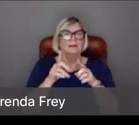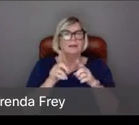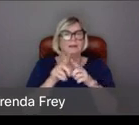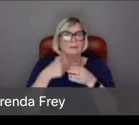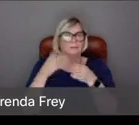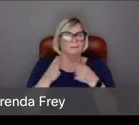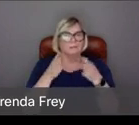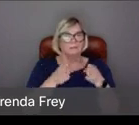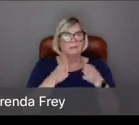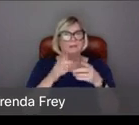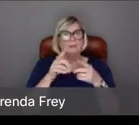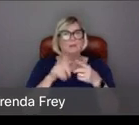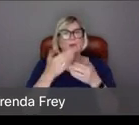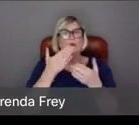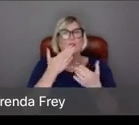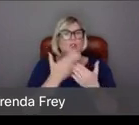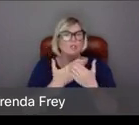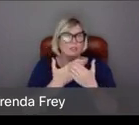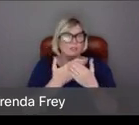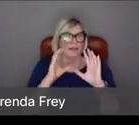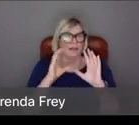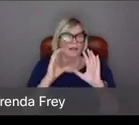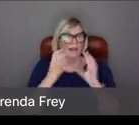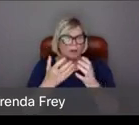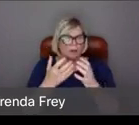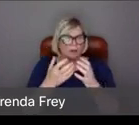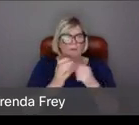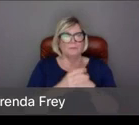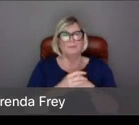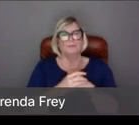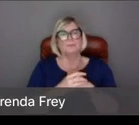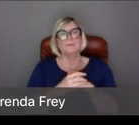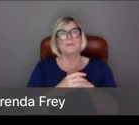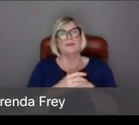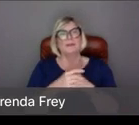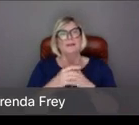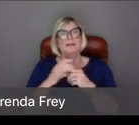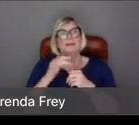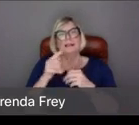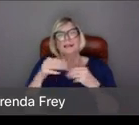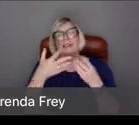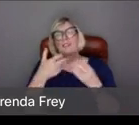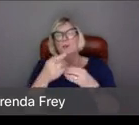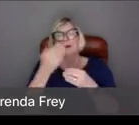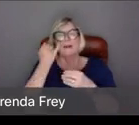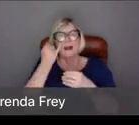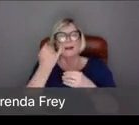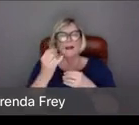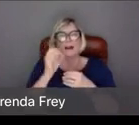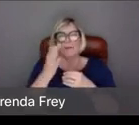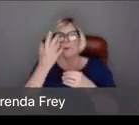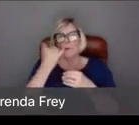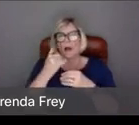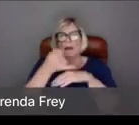in the categories as far as the chance of delinquency, which kind of gives you some idea of why the